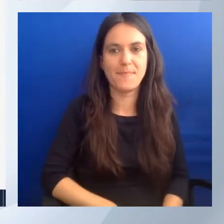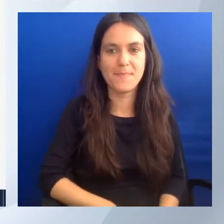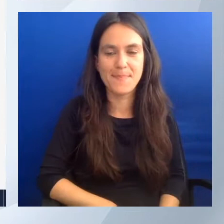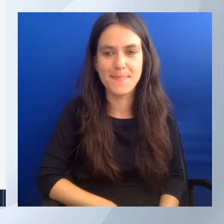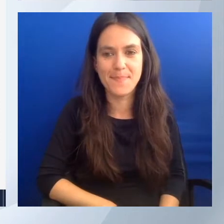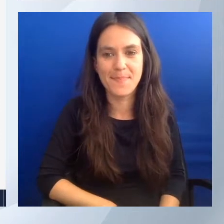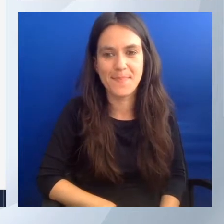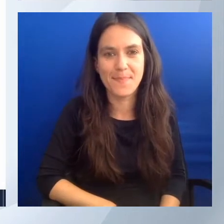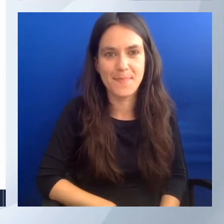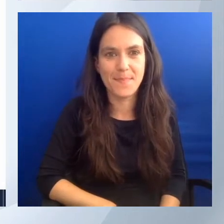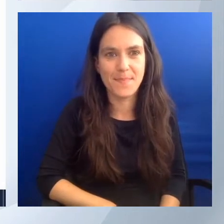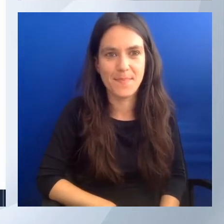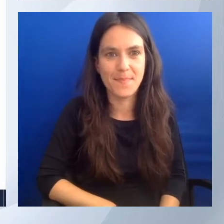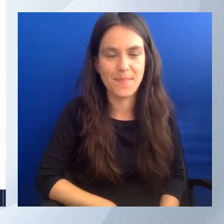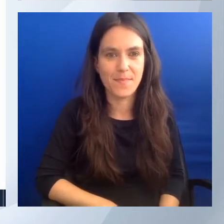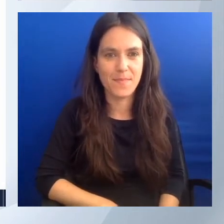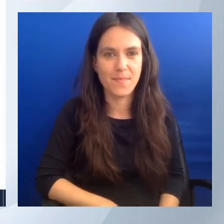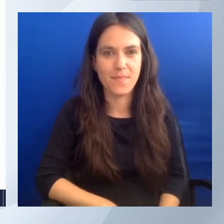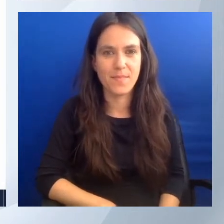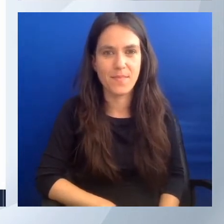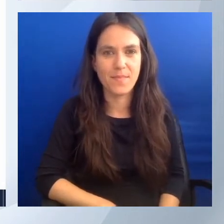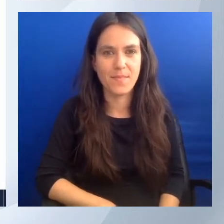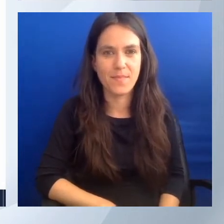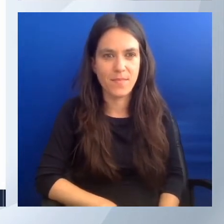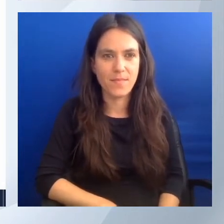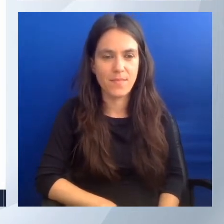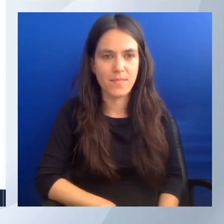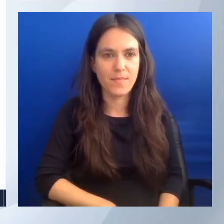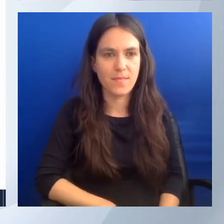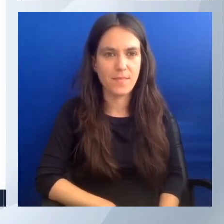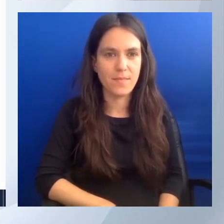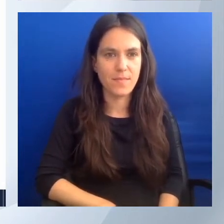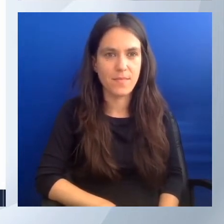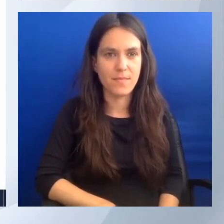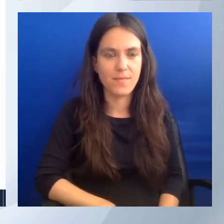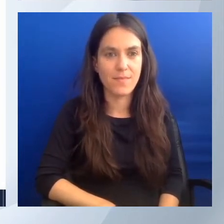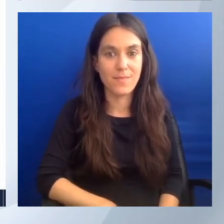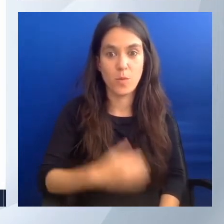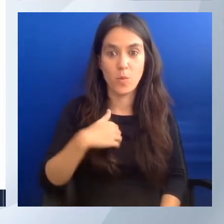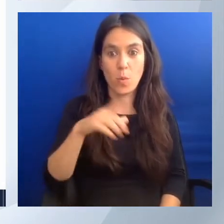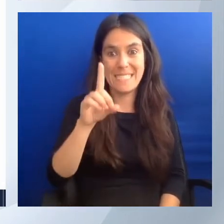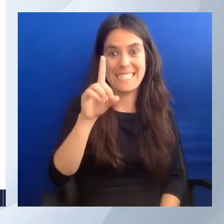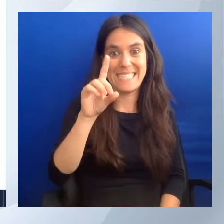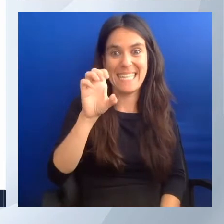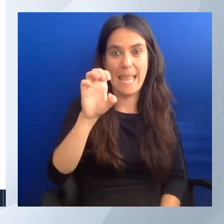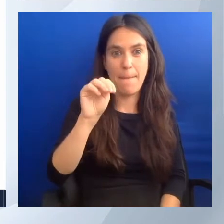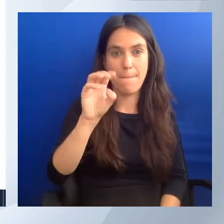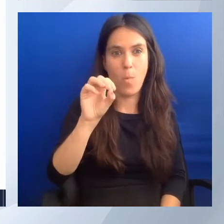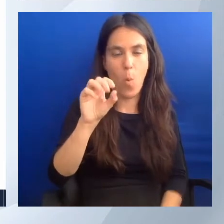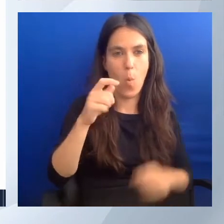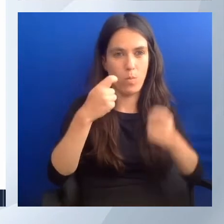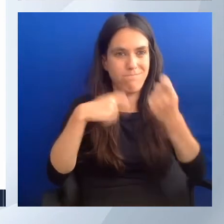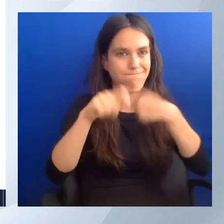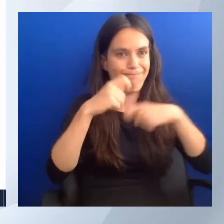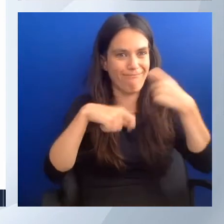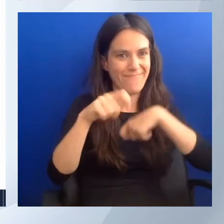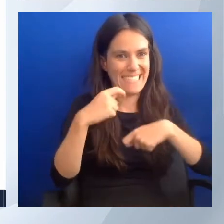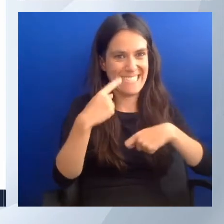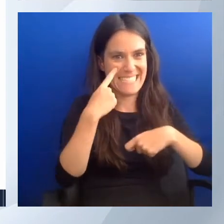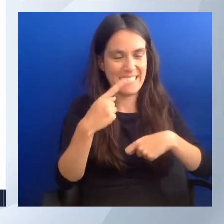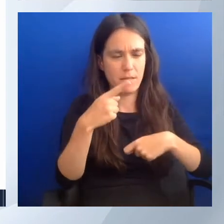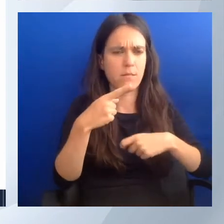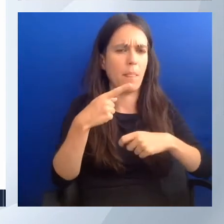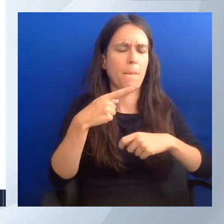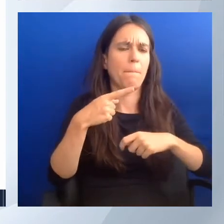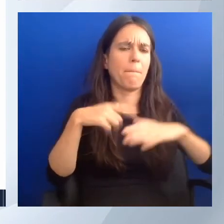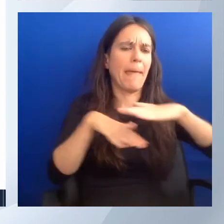look. There we go. So it added my demo content. This is the basics that you'll need to